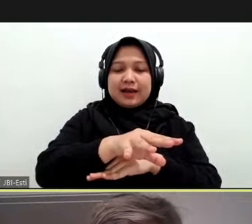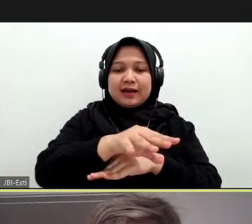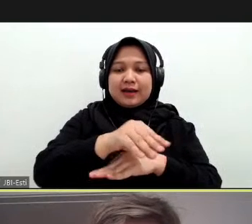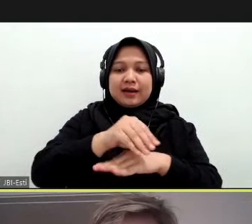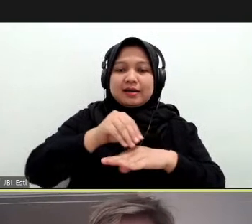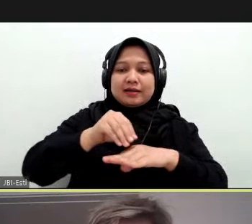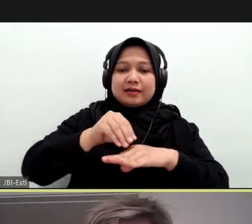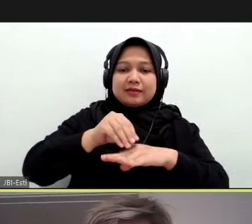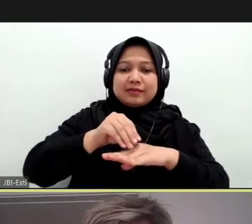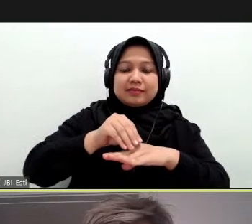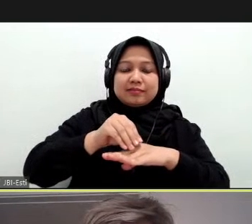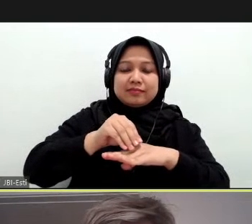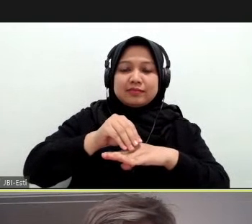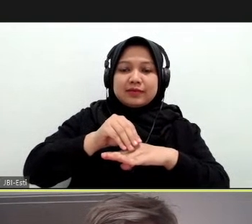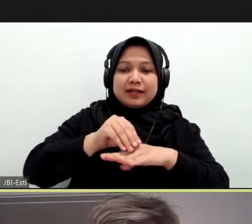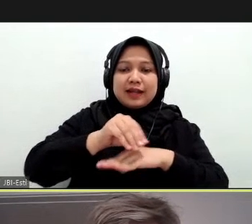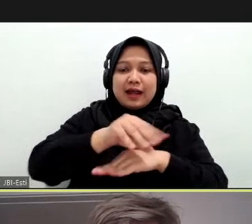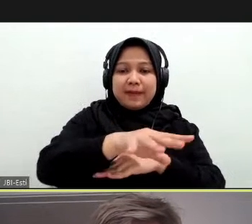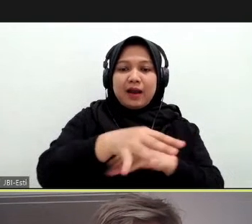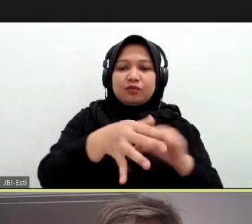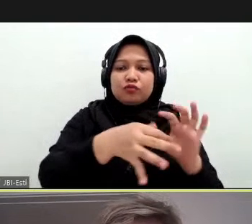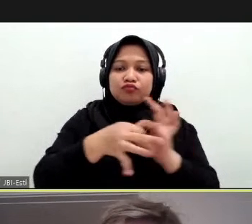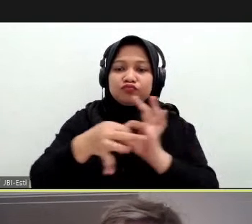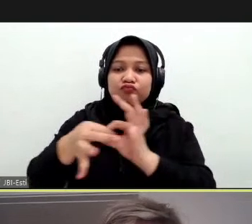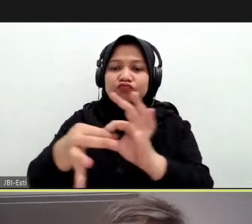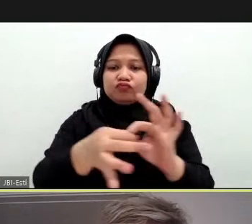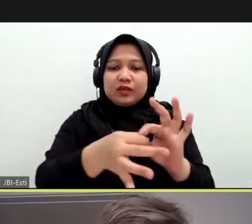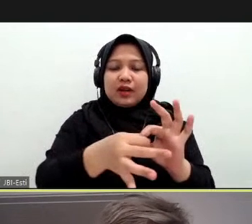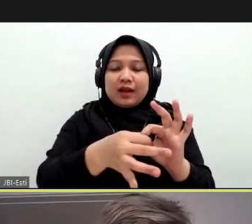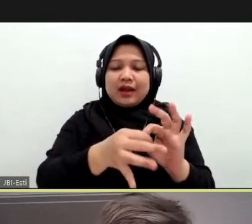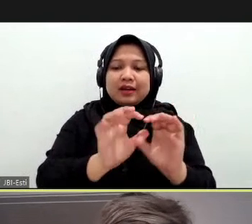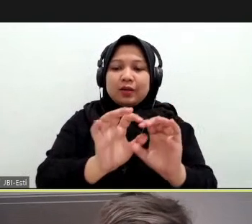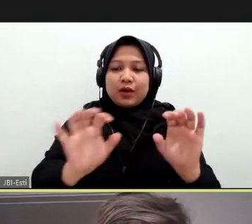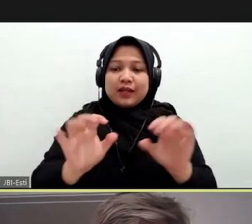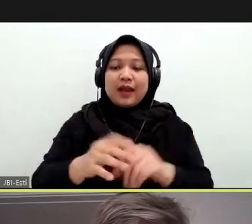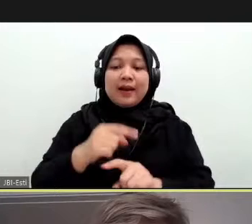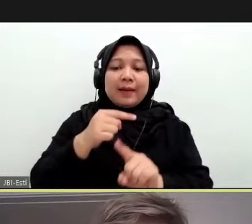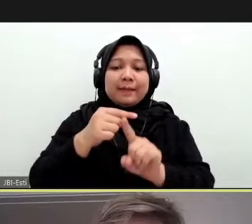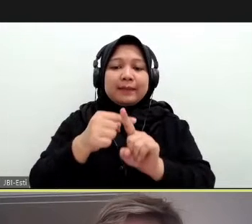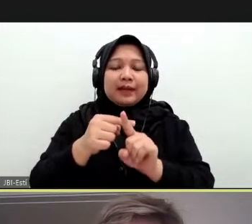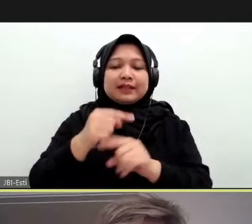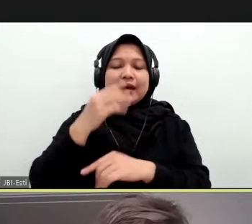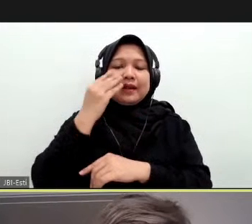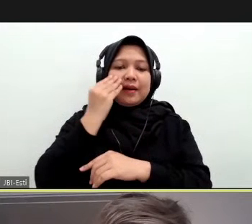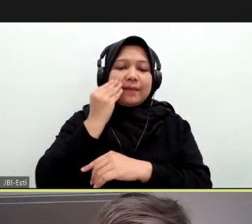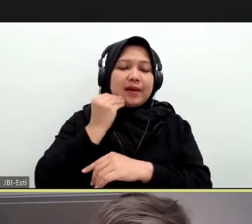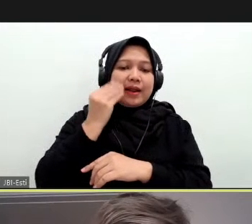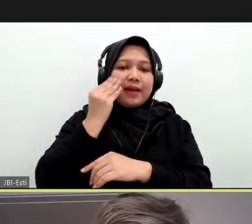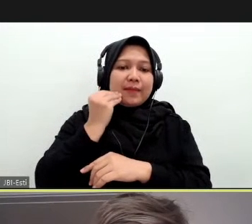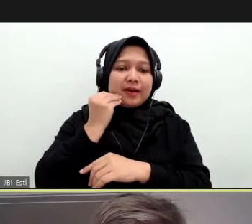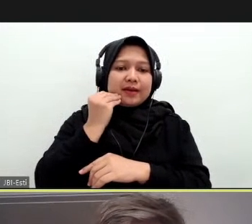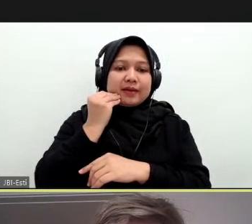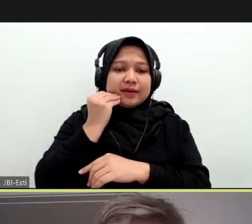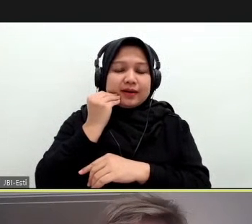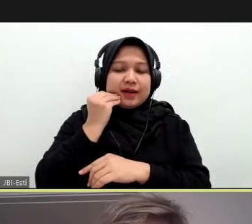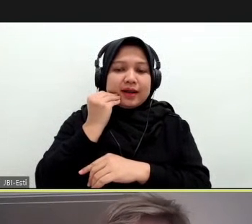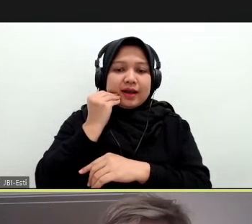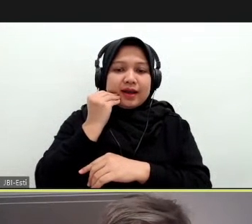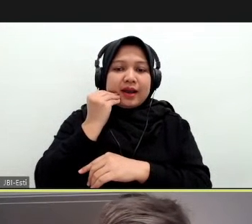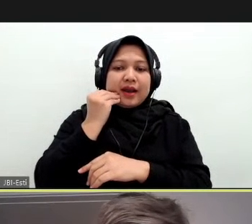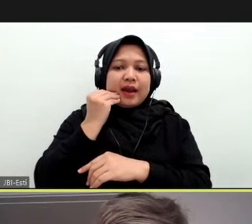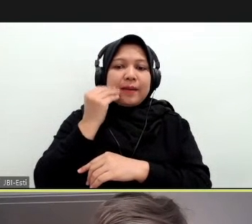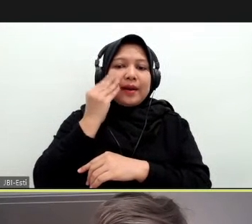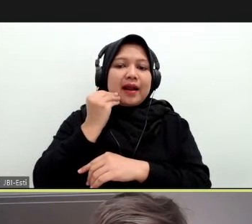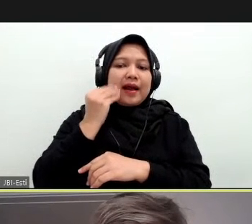risk. Oftentimes, CSOs experience this through difficulties to open a bank account or process payments or